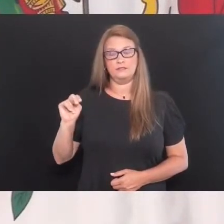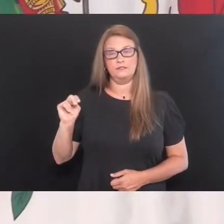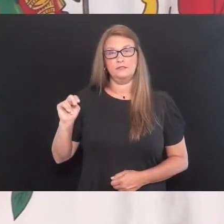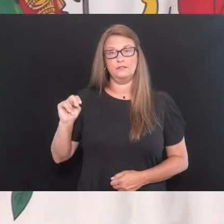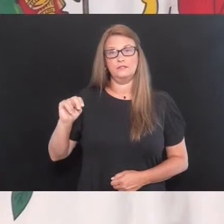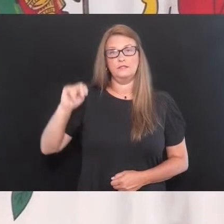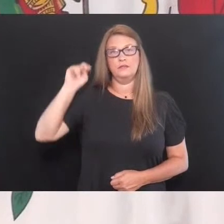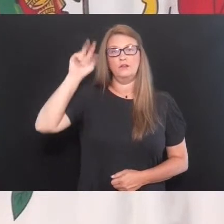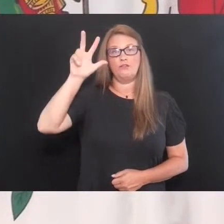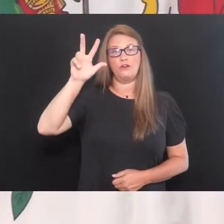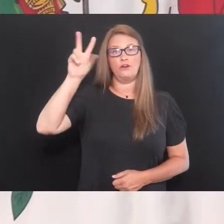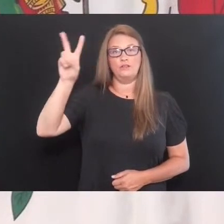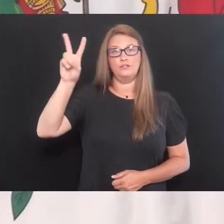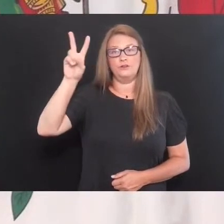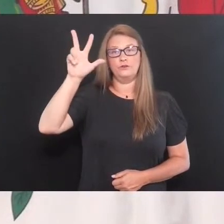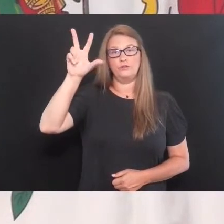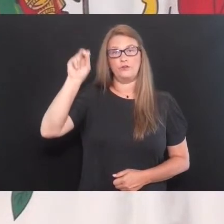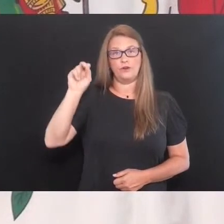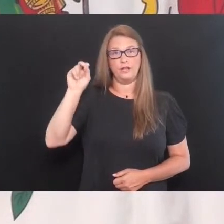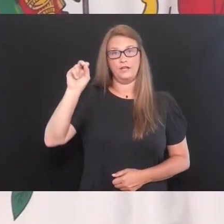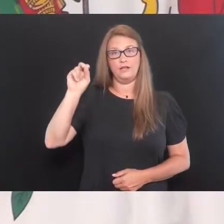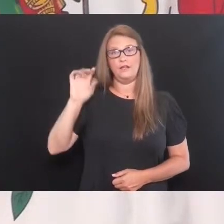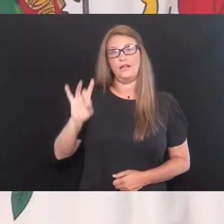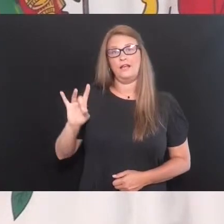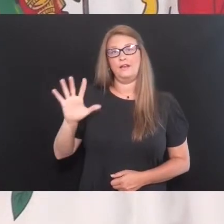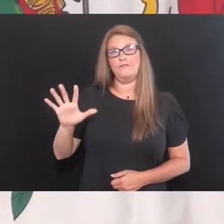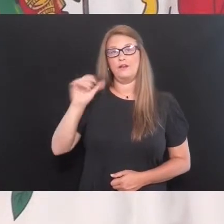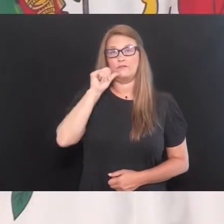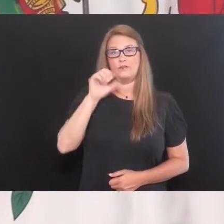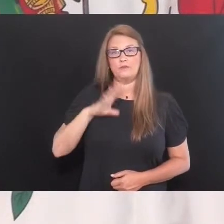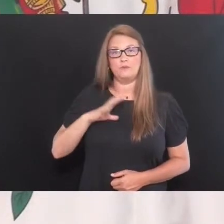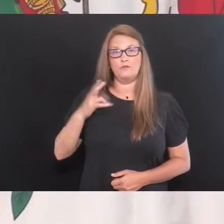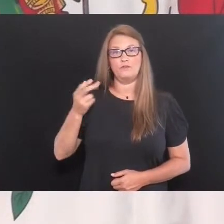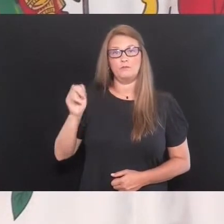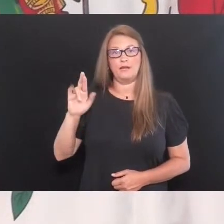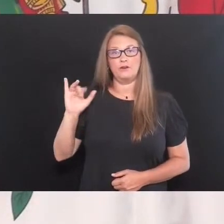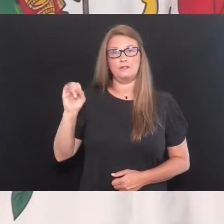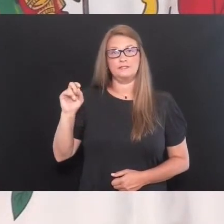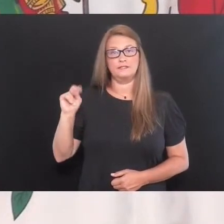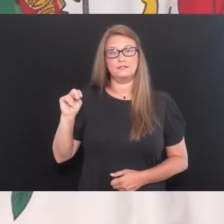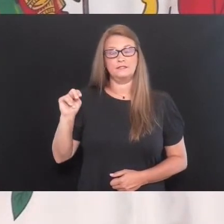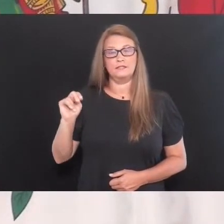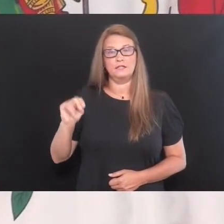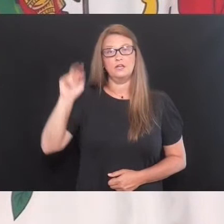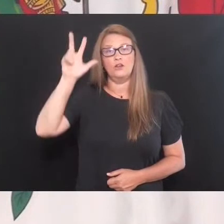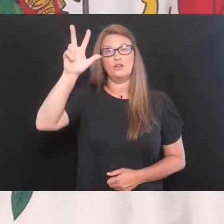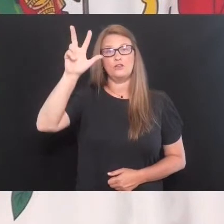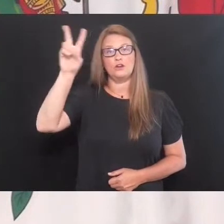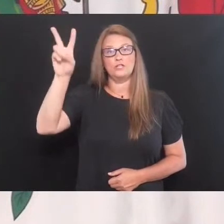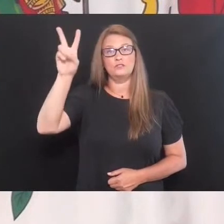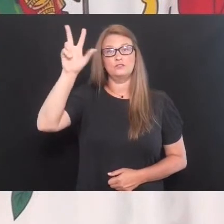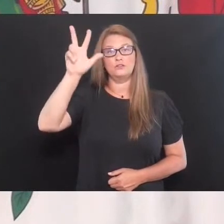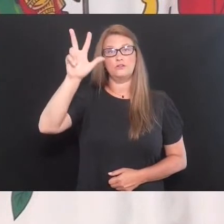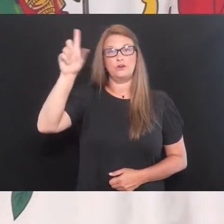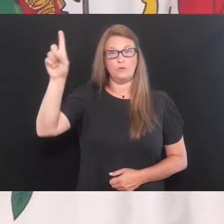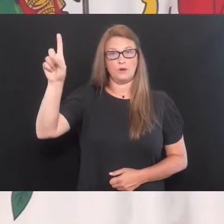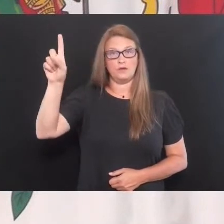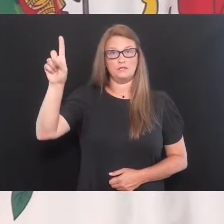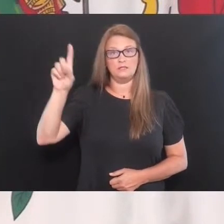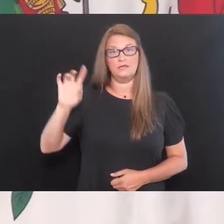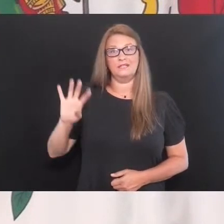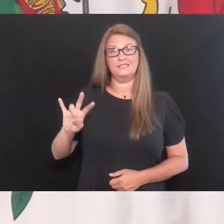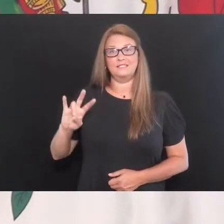Our 3,230th death is an 85-year-old female from Harrison County. Our 3,231st death